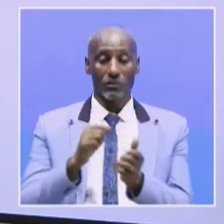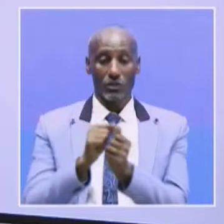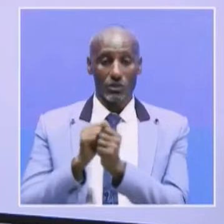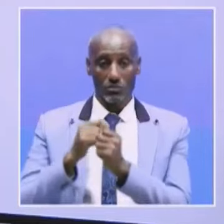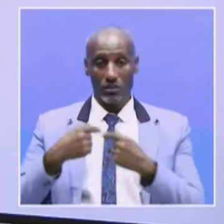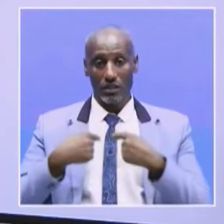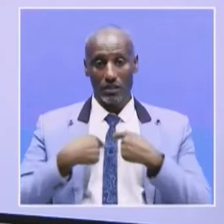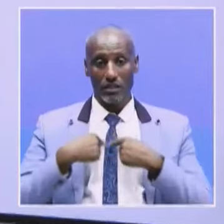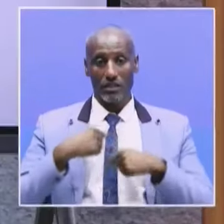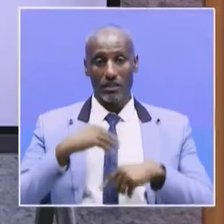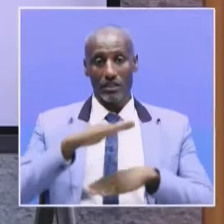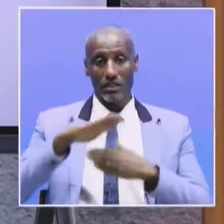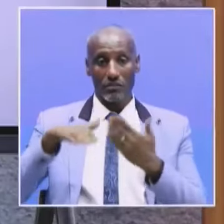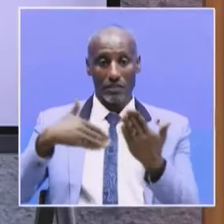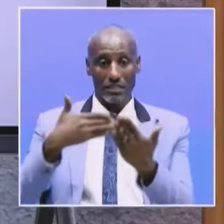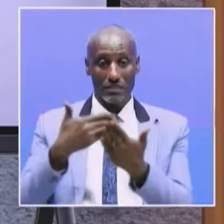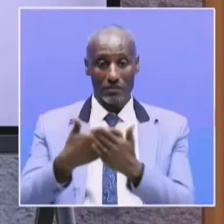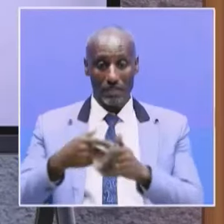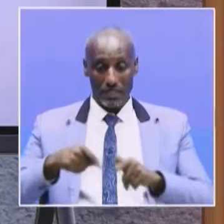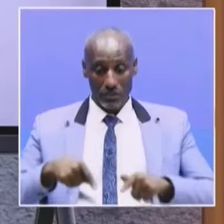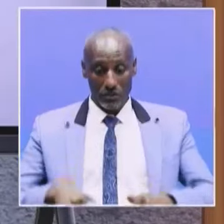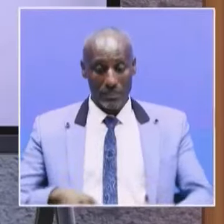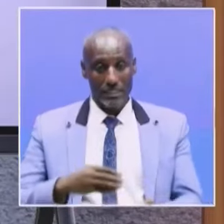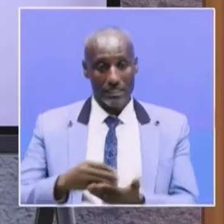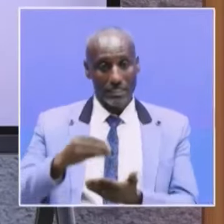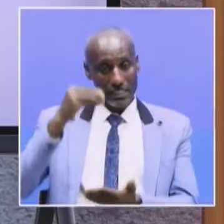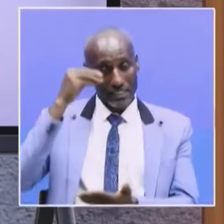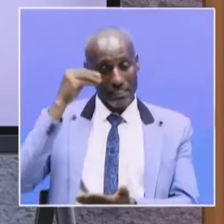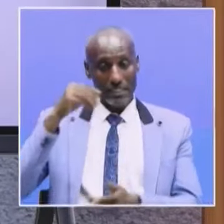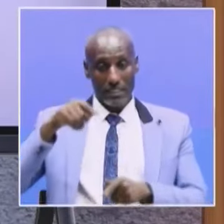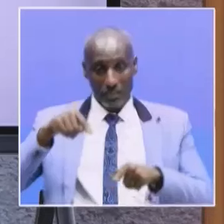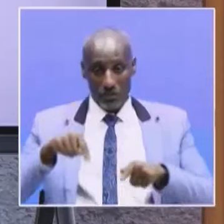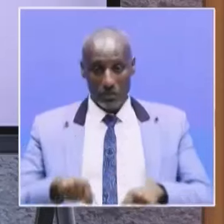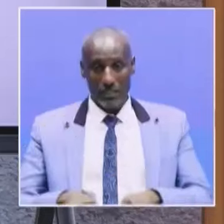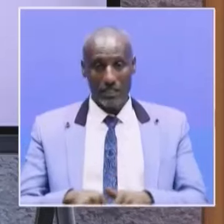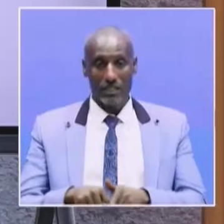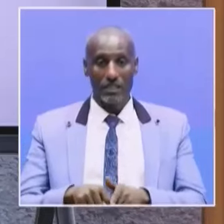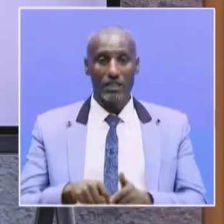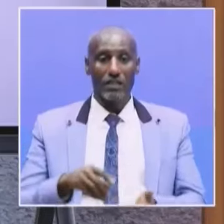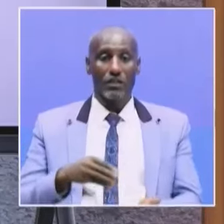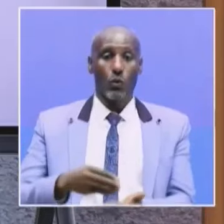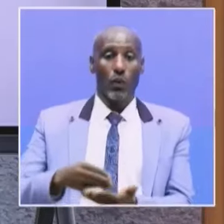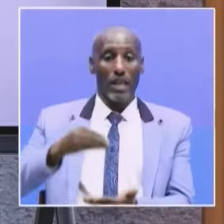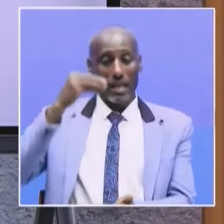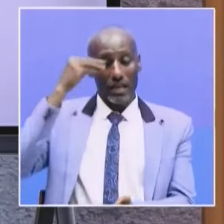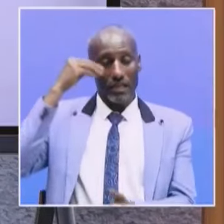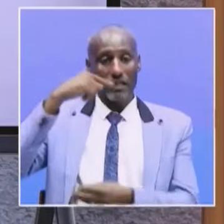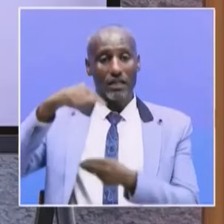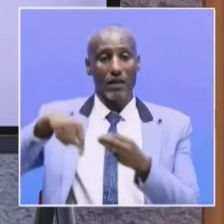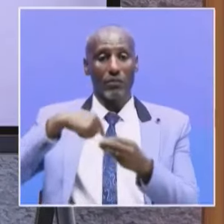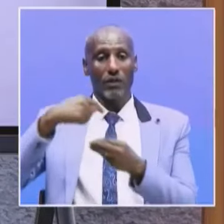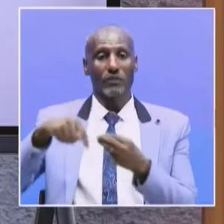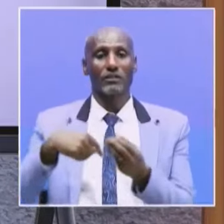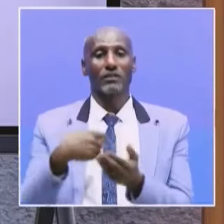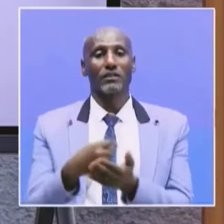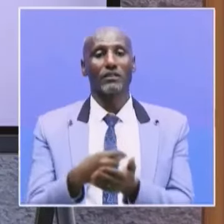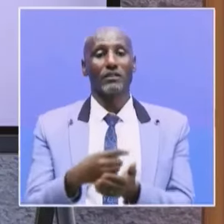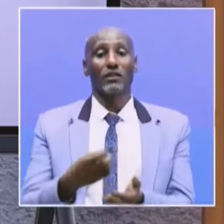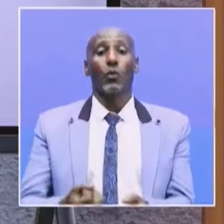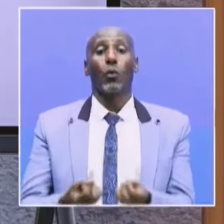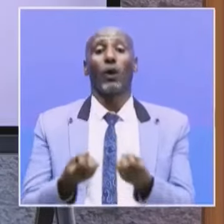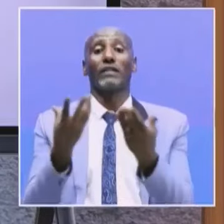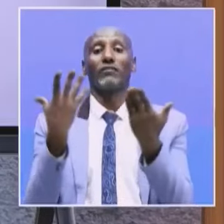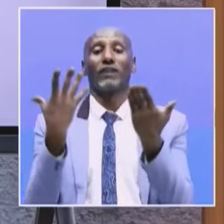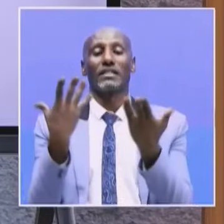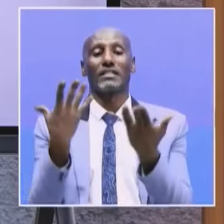and let me summarize today's lesson. Students, today we learn about what?